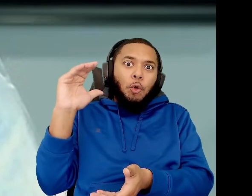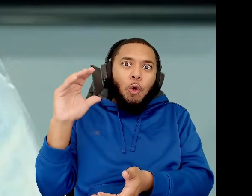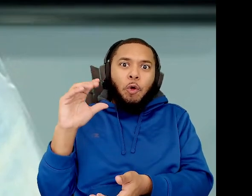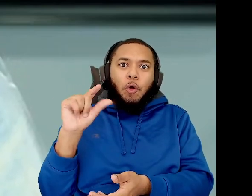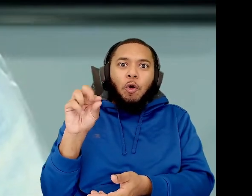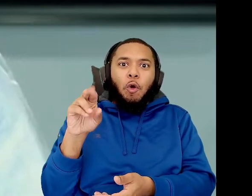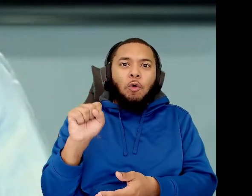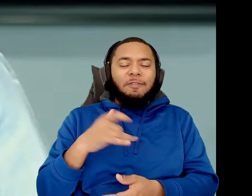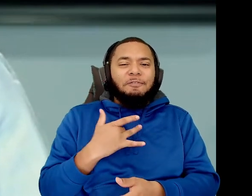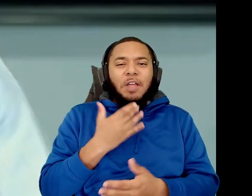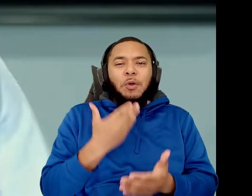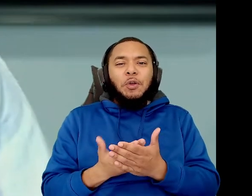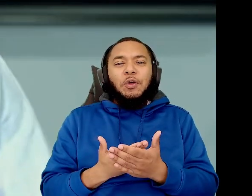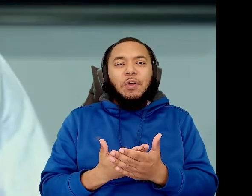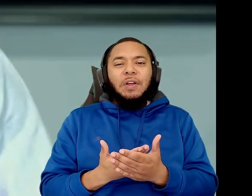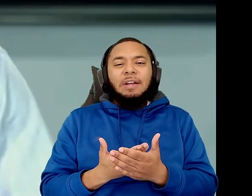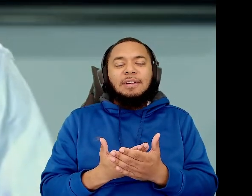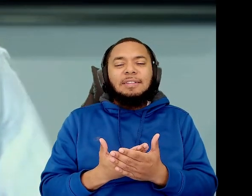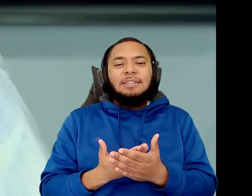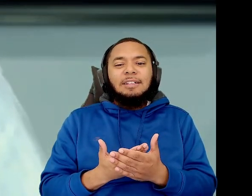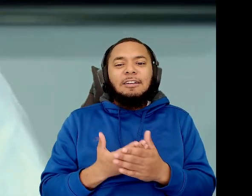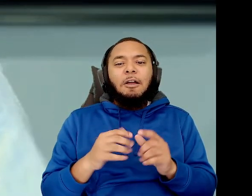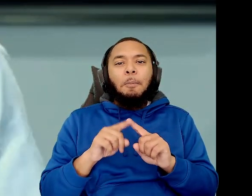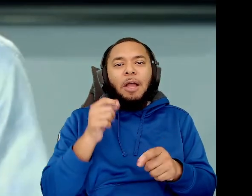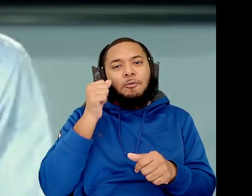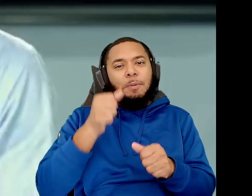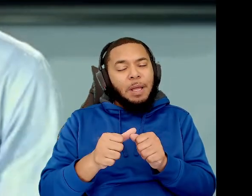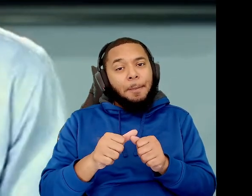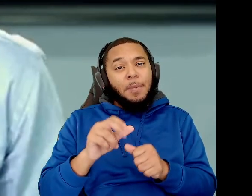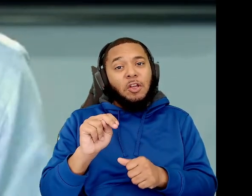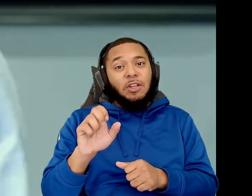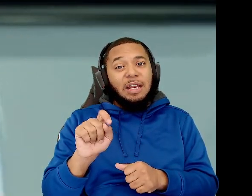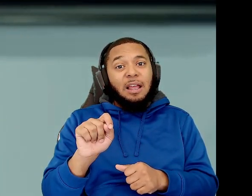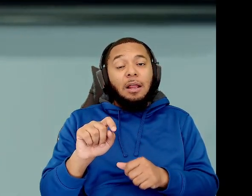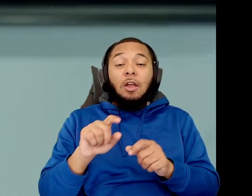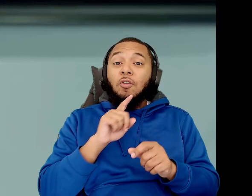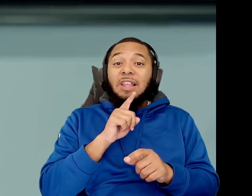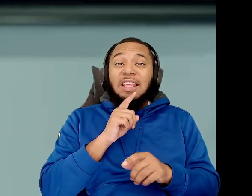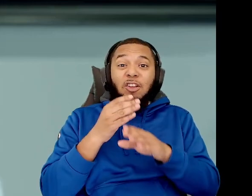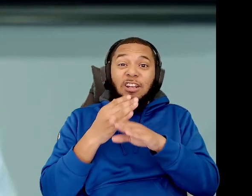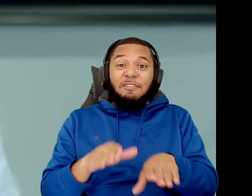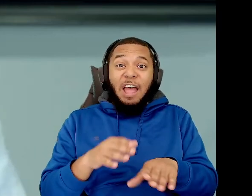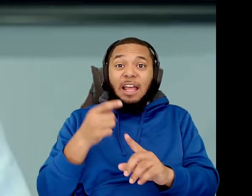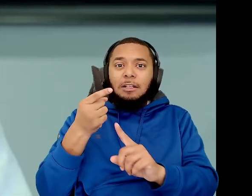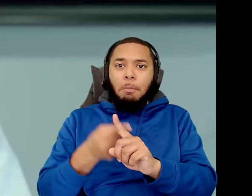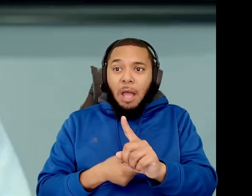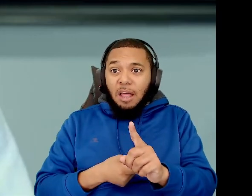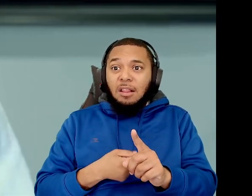great. Always take a look at your net pay. You can even divide that into months and